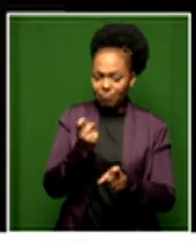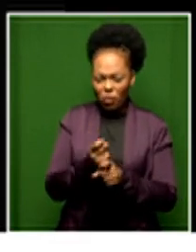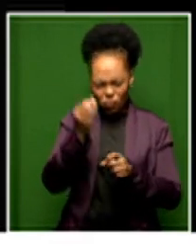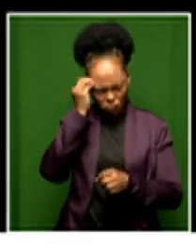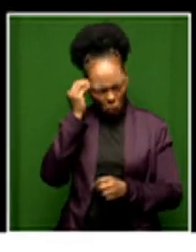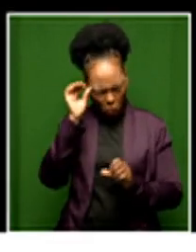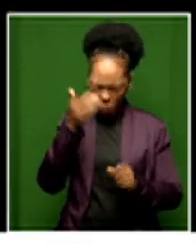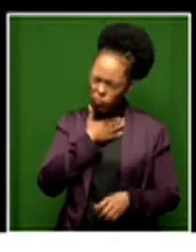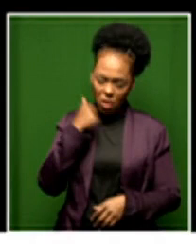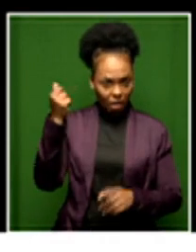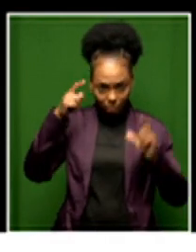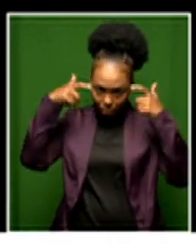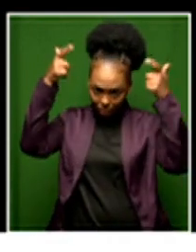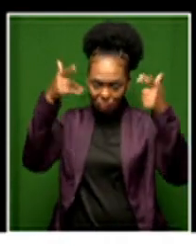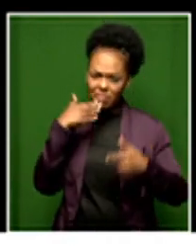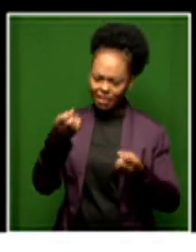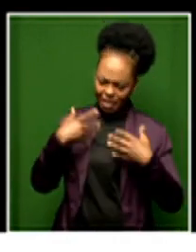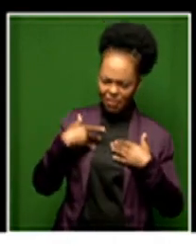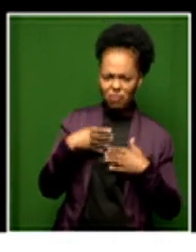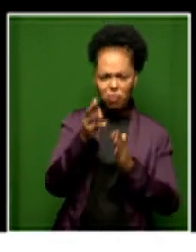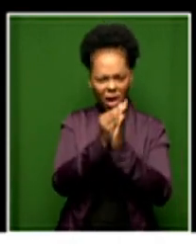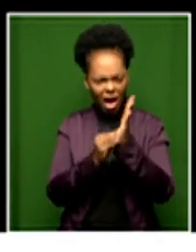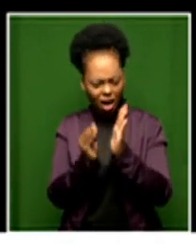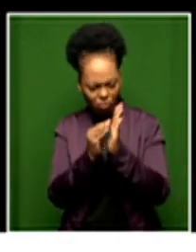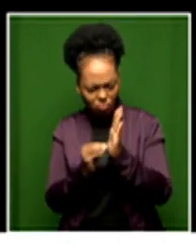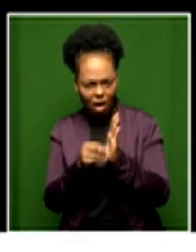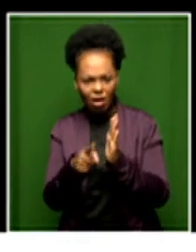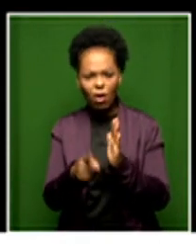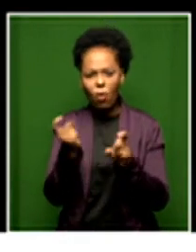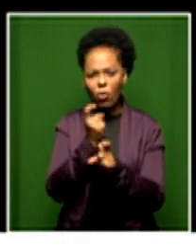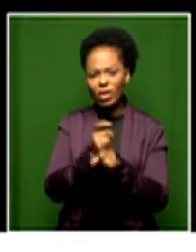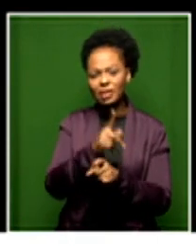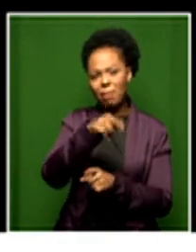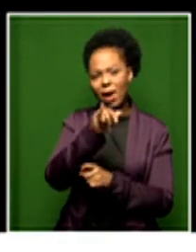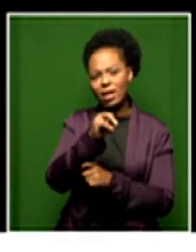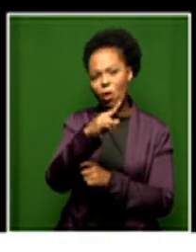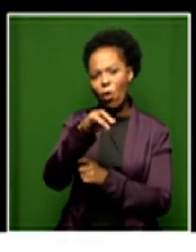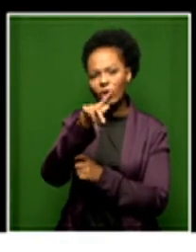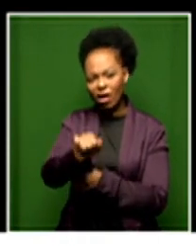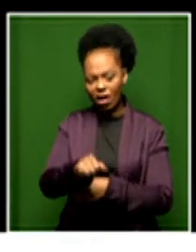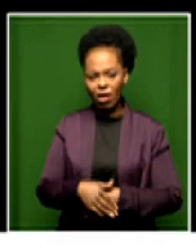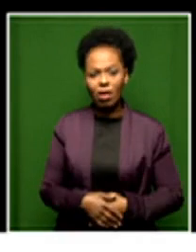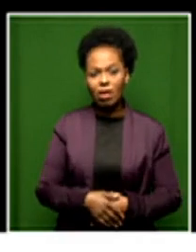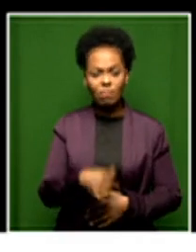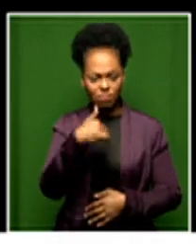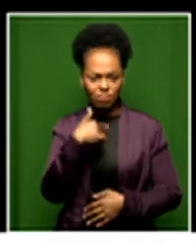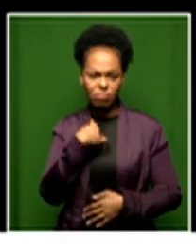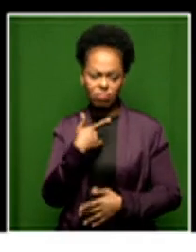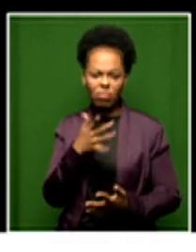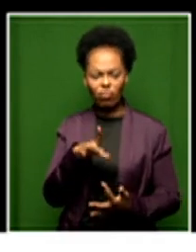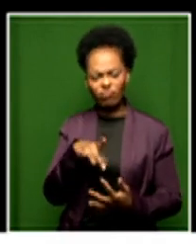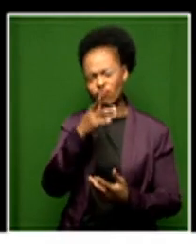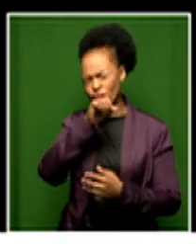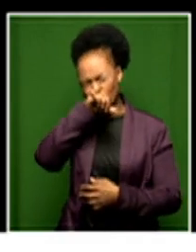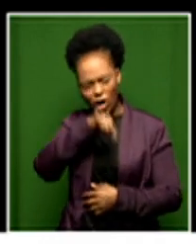know when they say, chef, please come up with the menu, I always suggest panna cotta. So I am a panna cotta